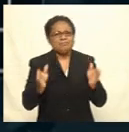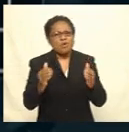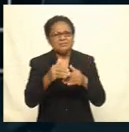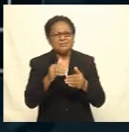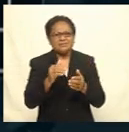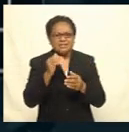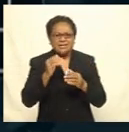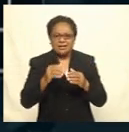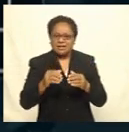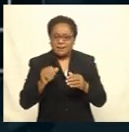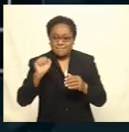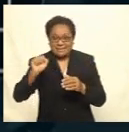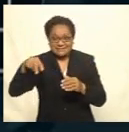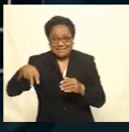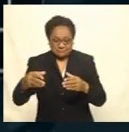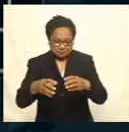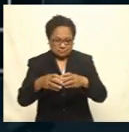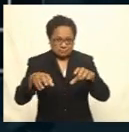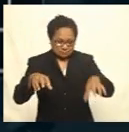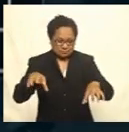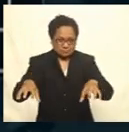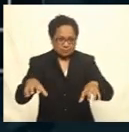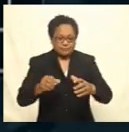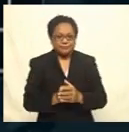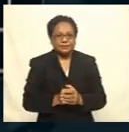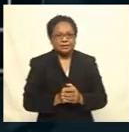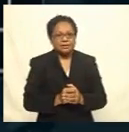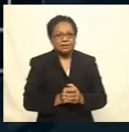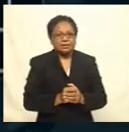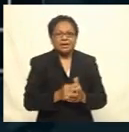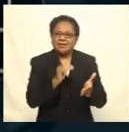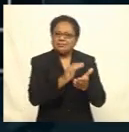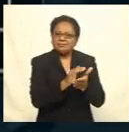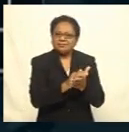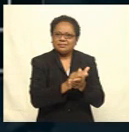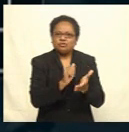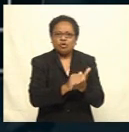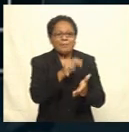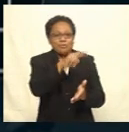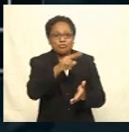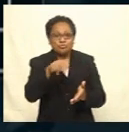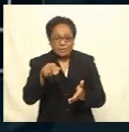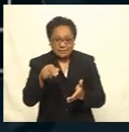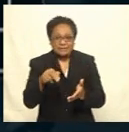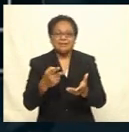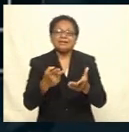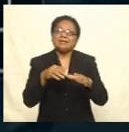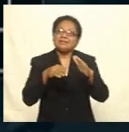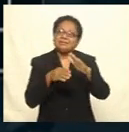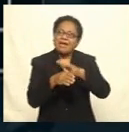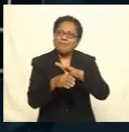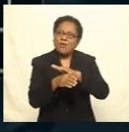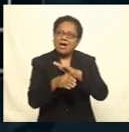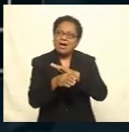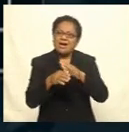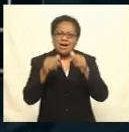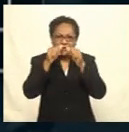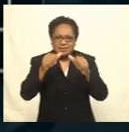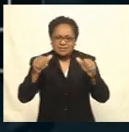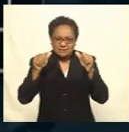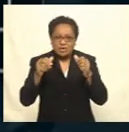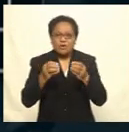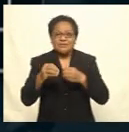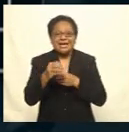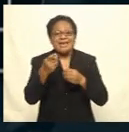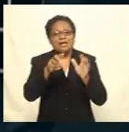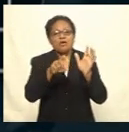KFA's office Suva Headquarters, Manodha Kava Pounding Shop in Nosori, Navwa Agriculture Office and the Ra Provincial